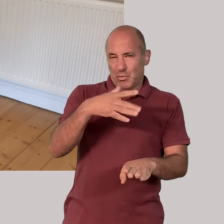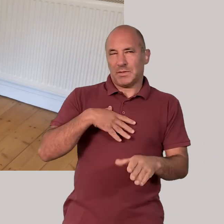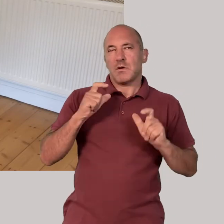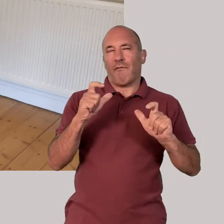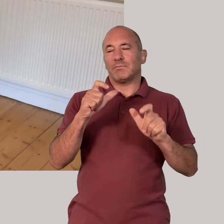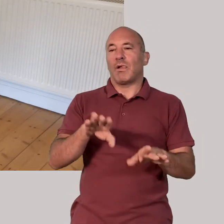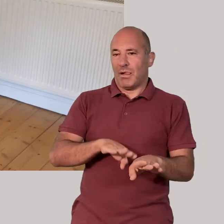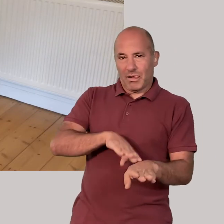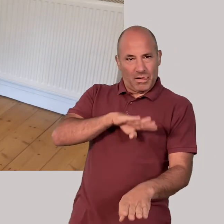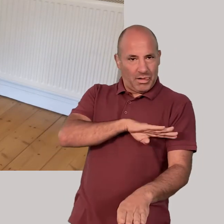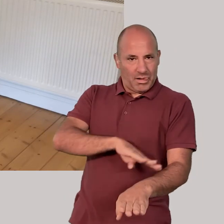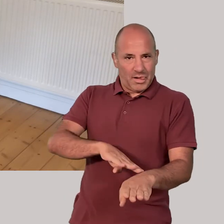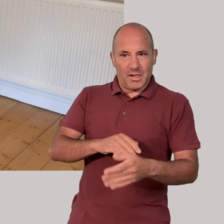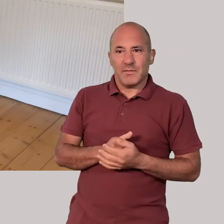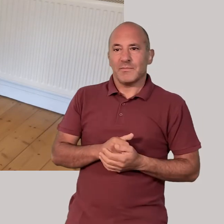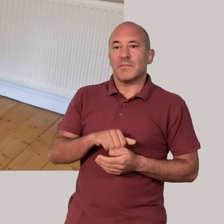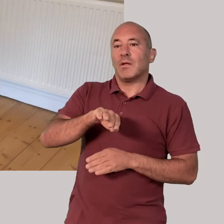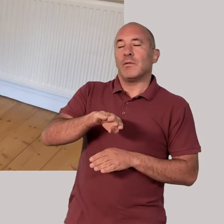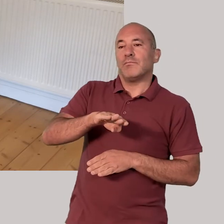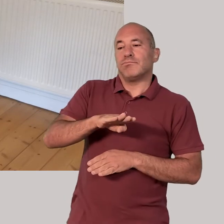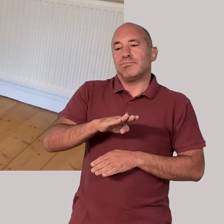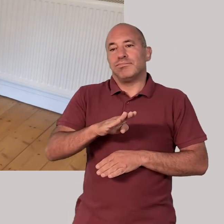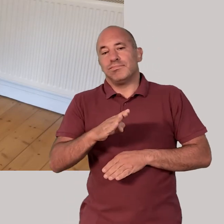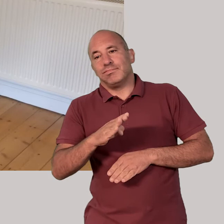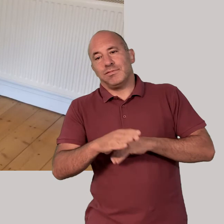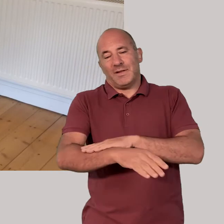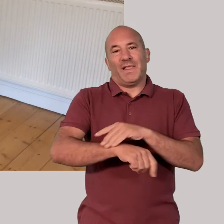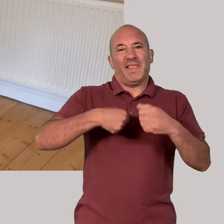first? Does it want to open a little bit?